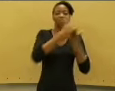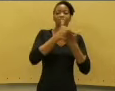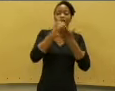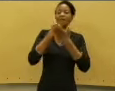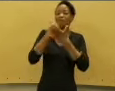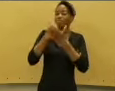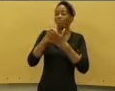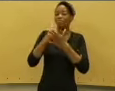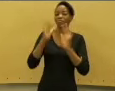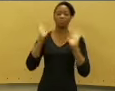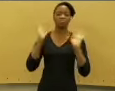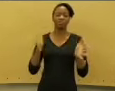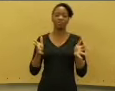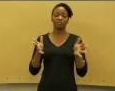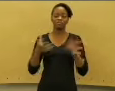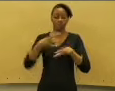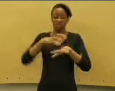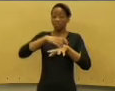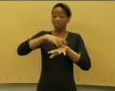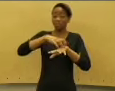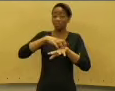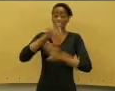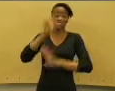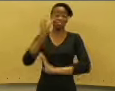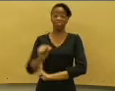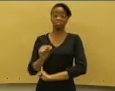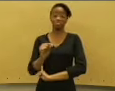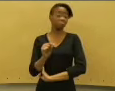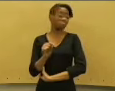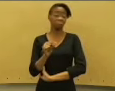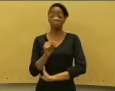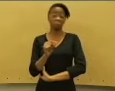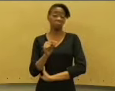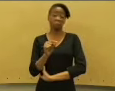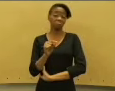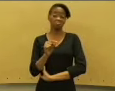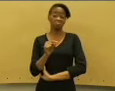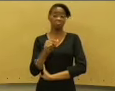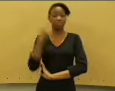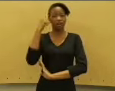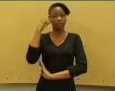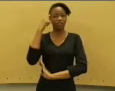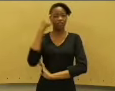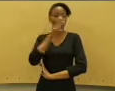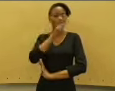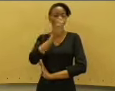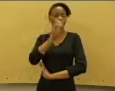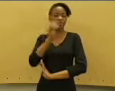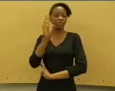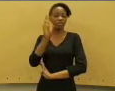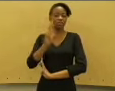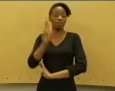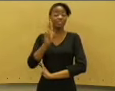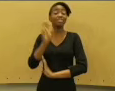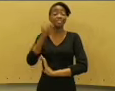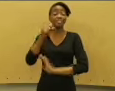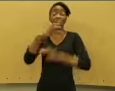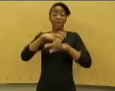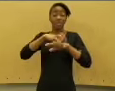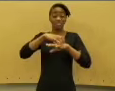instance, vibrators don't come cheap. Yes, we do have starter vibrators from like 200 rands, but vibrators can cost up to